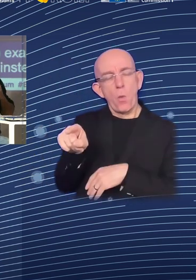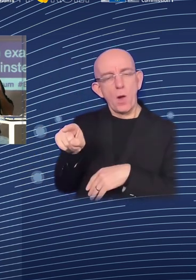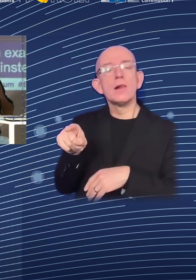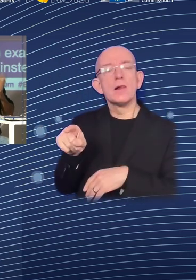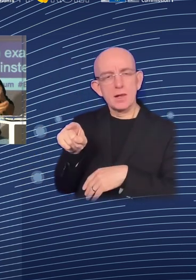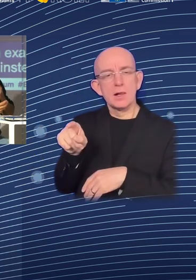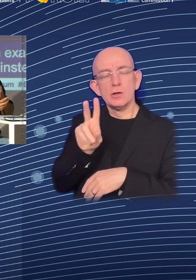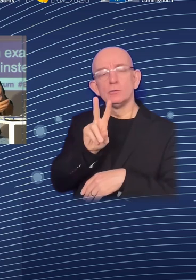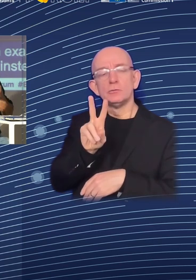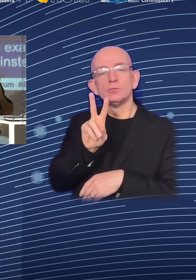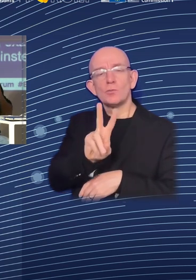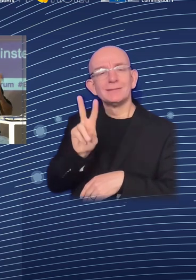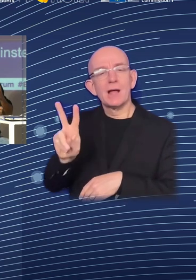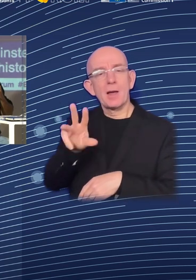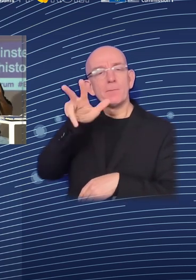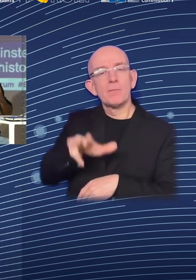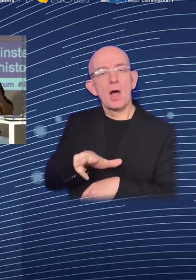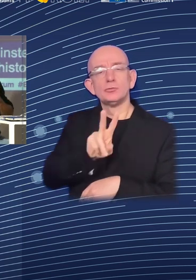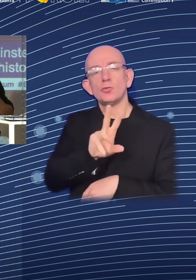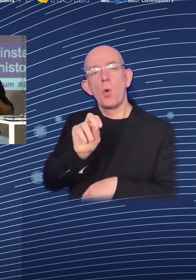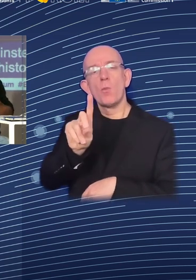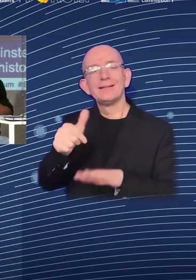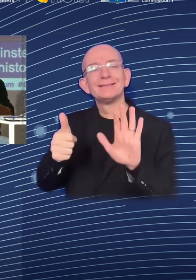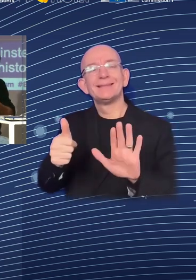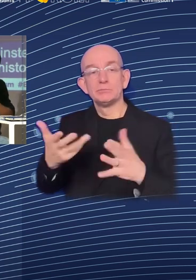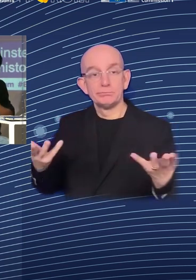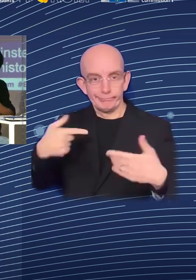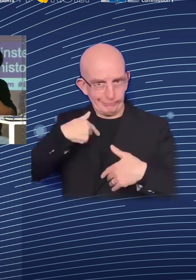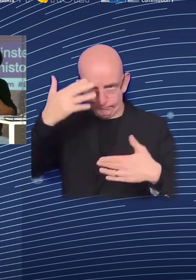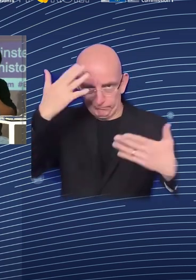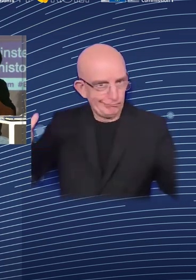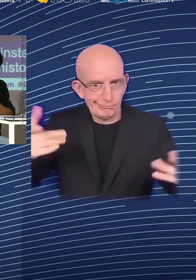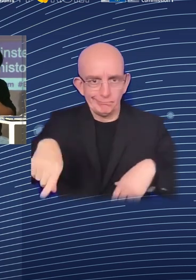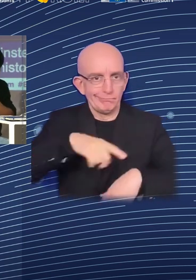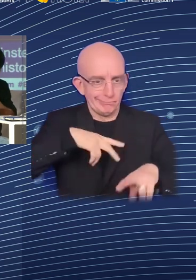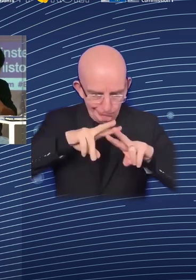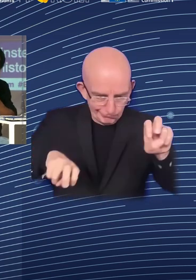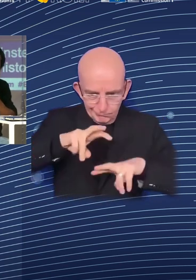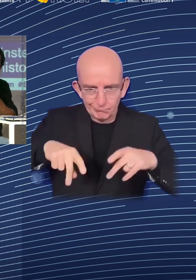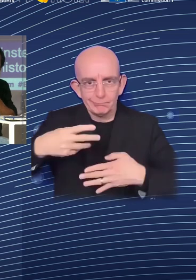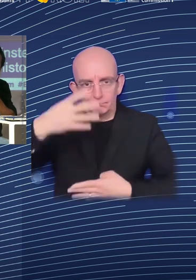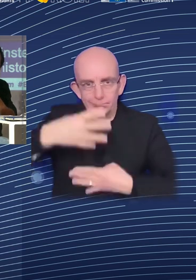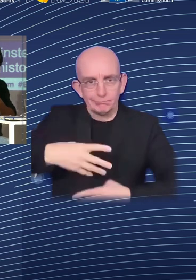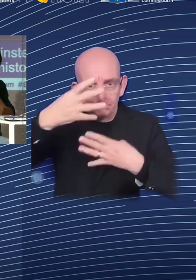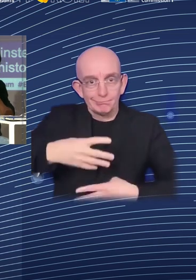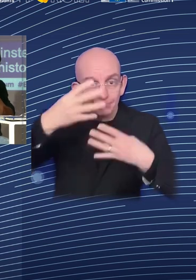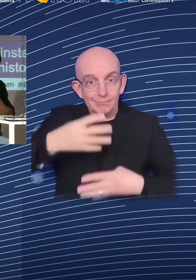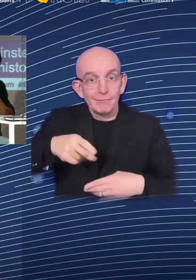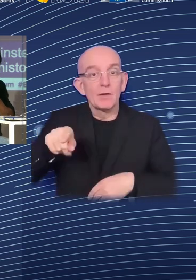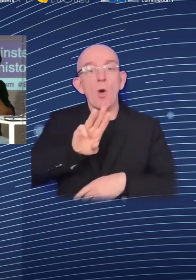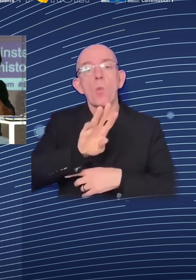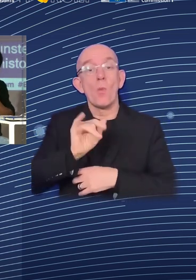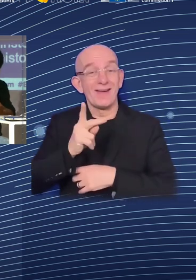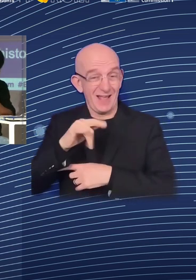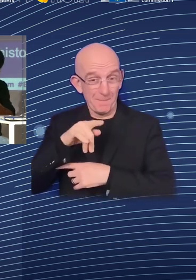Maybe you don't know the history page of Wikipedia, but you have to look into, to search, and you learn by doing as well. So it's the kind